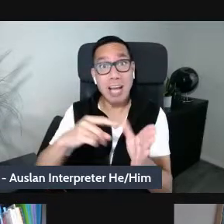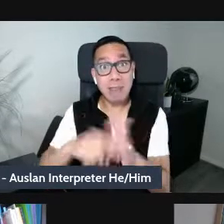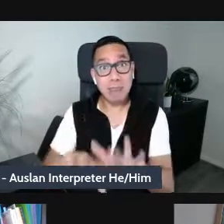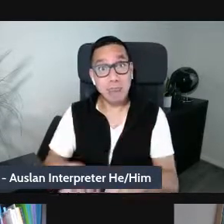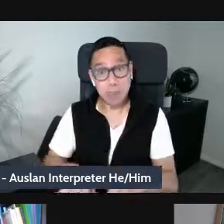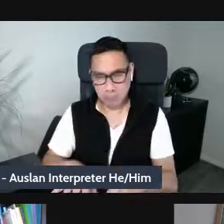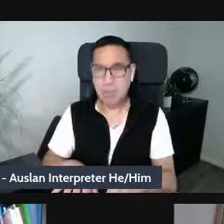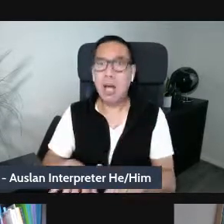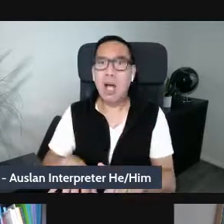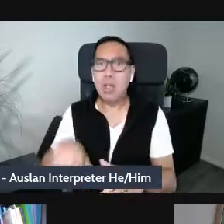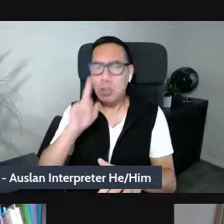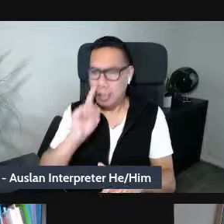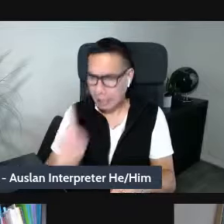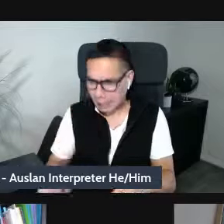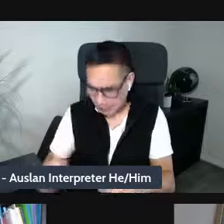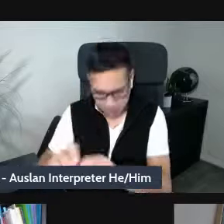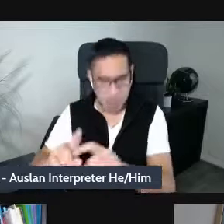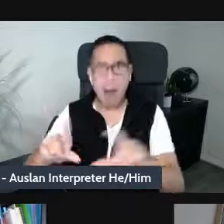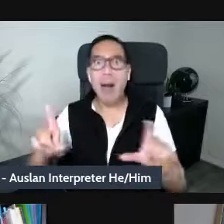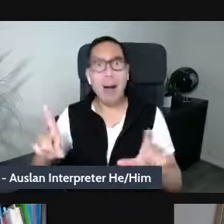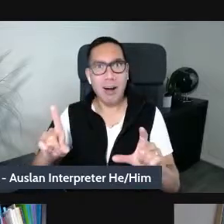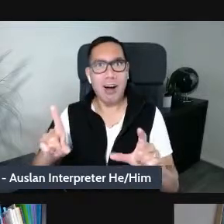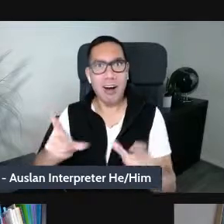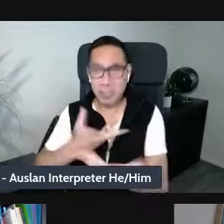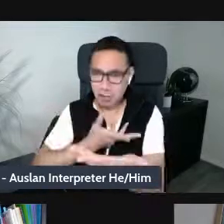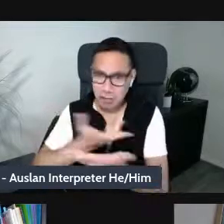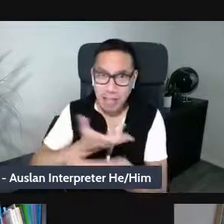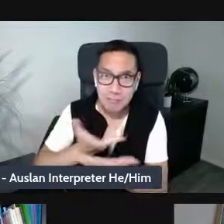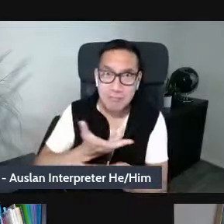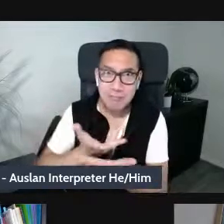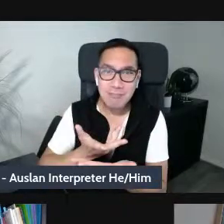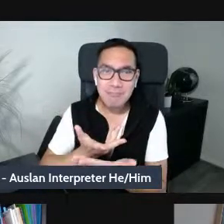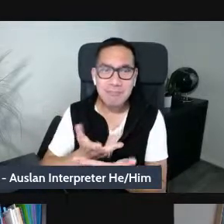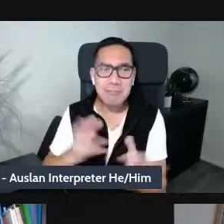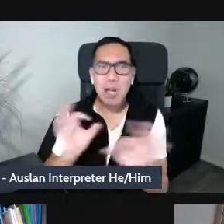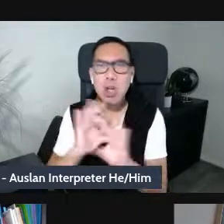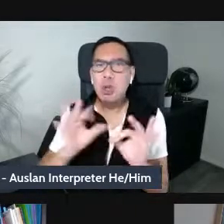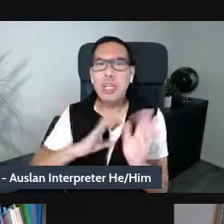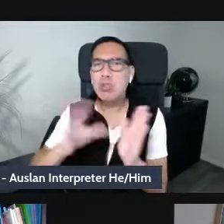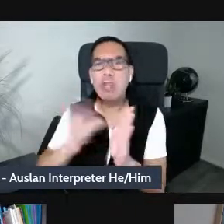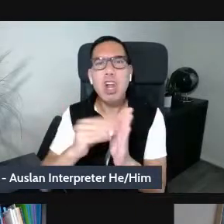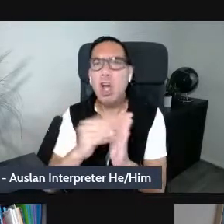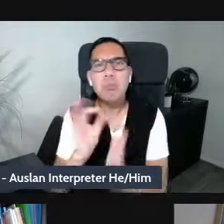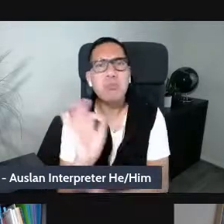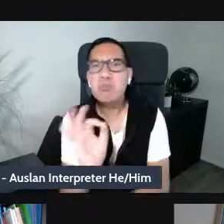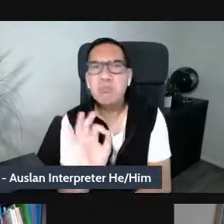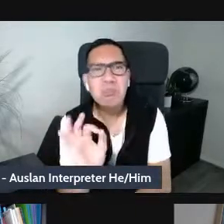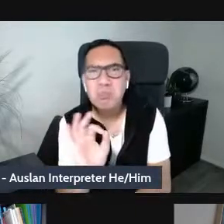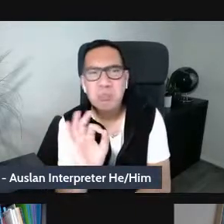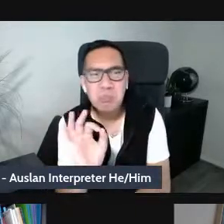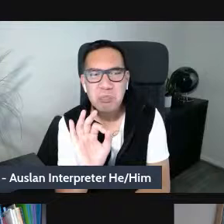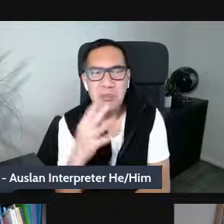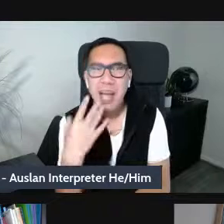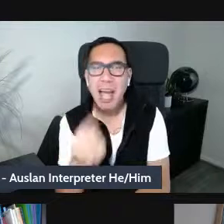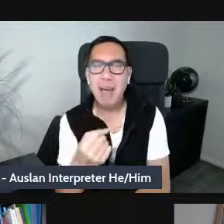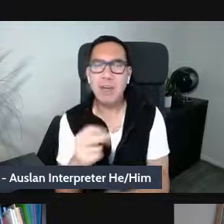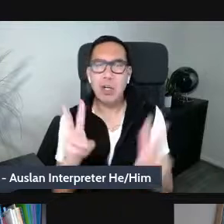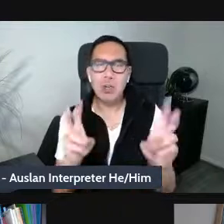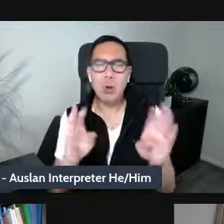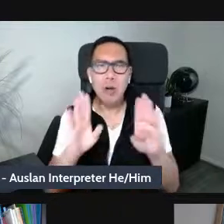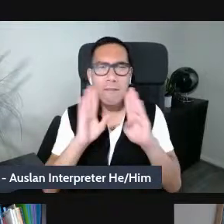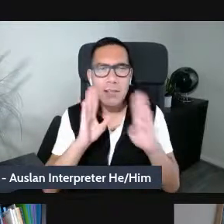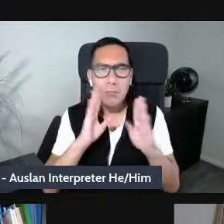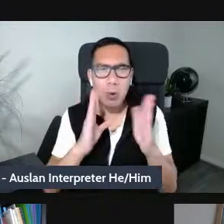click and go into a chat room. There's nothing to download the way that we're doing it. So we're using a Facebook Messenger Rooms